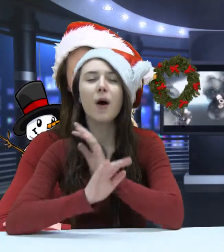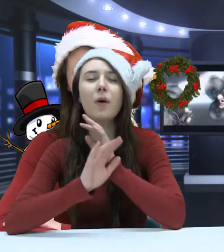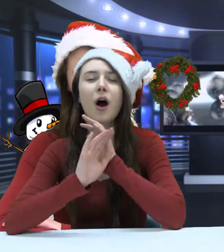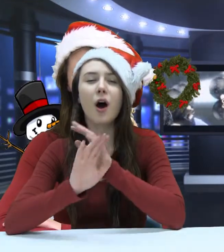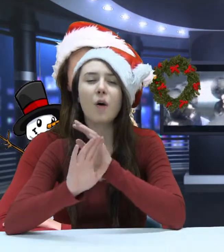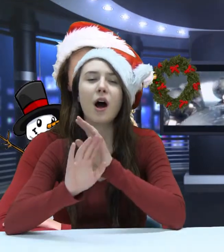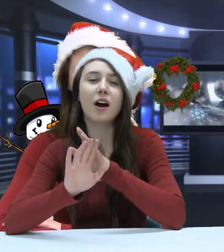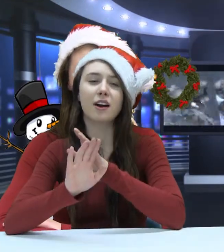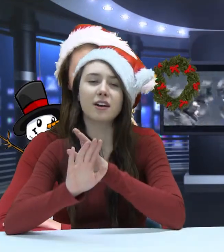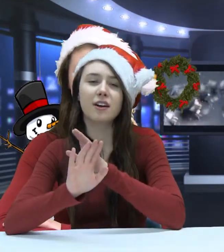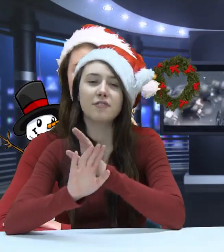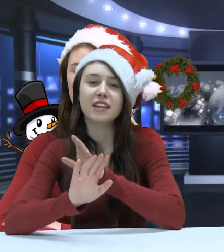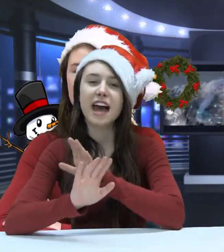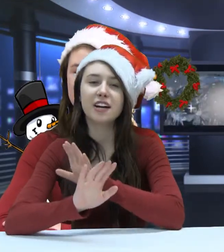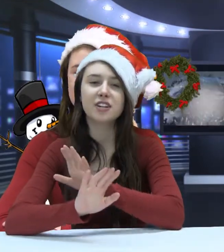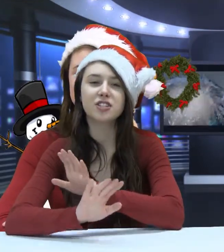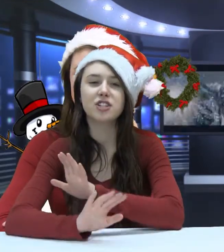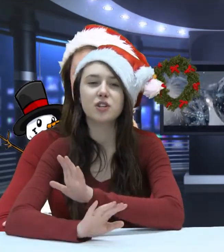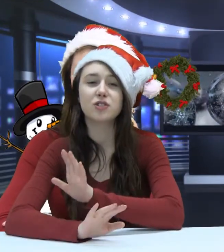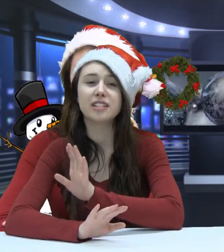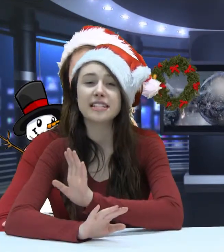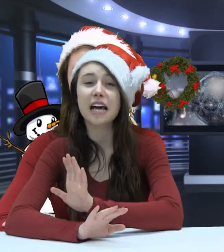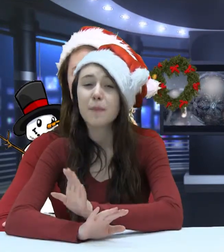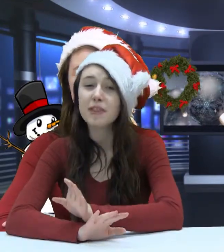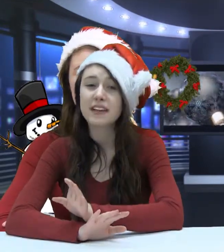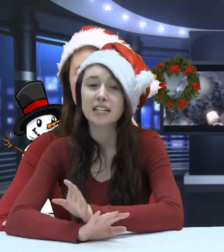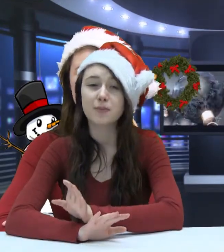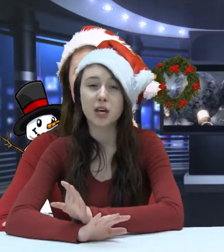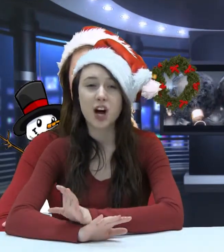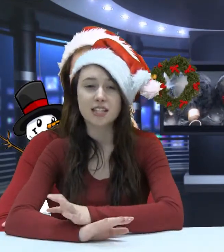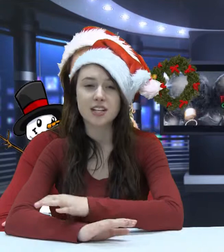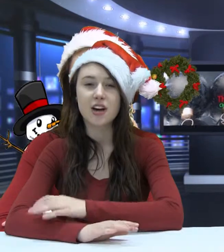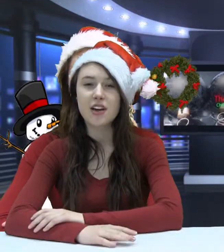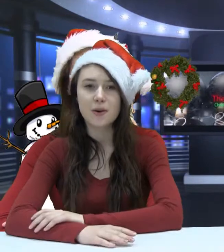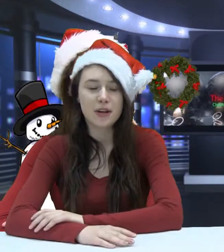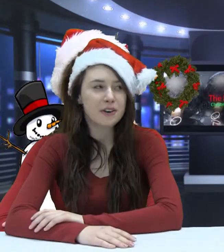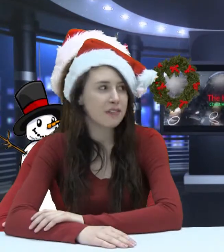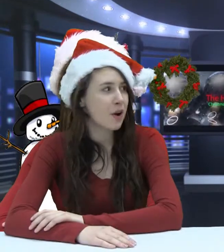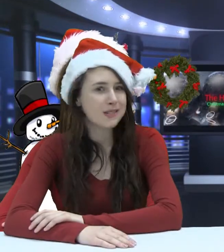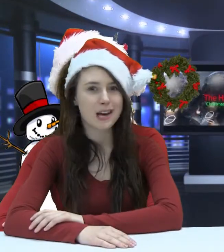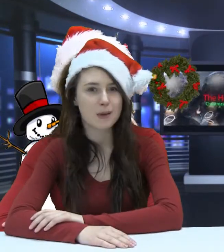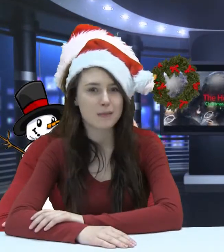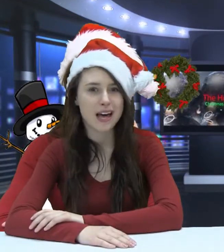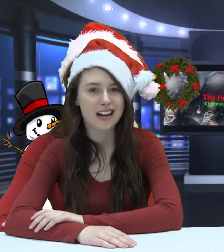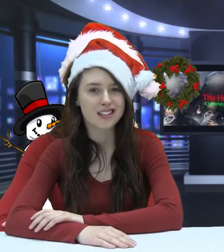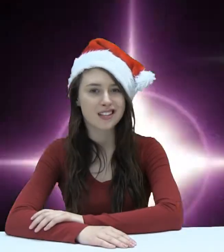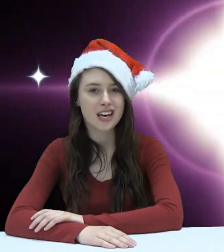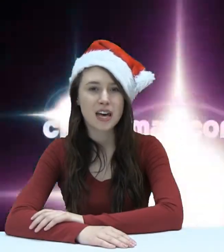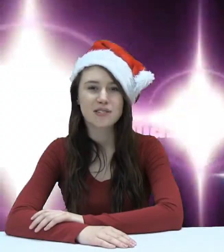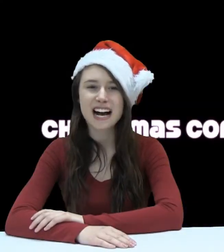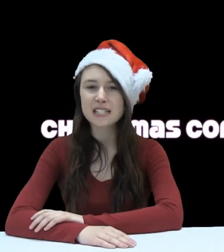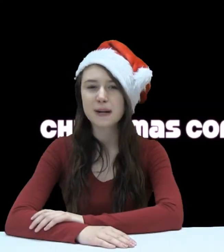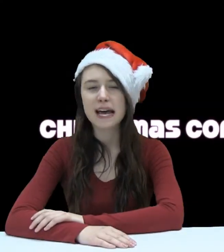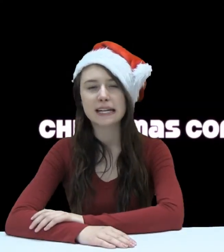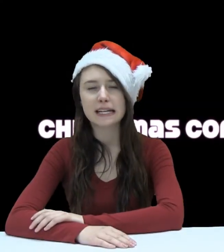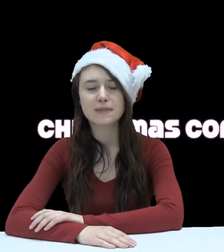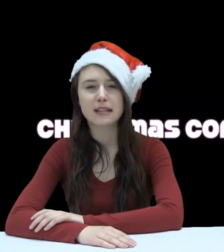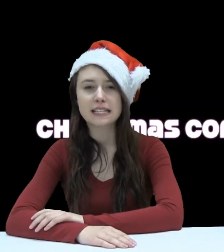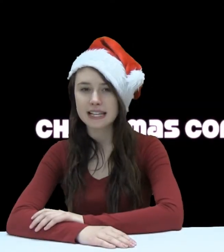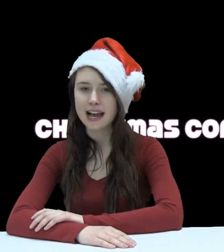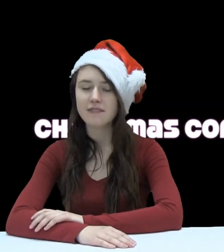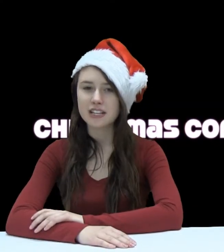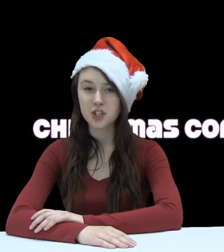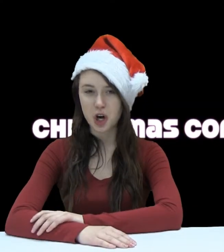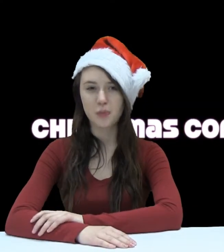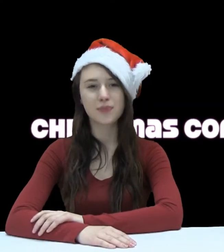ho hard for the editors to choose just a couple things from the concert that we don't even know what's coming up next. It was last minute editing to